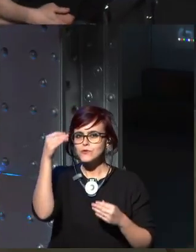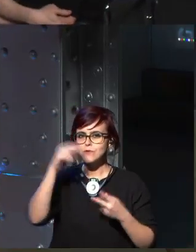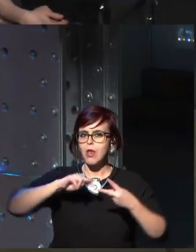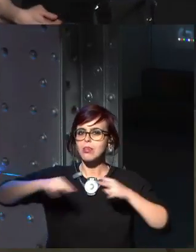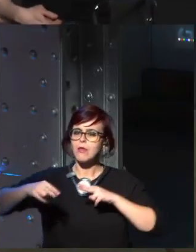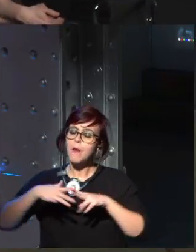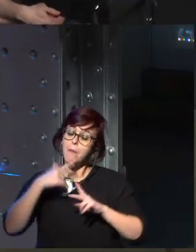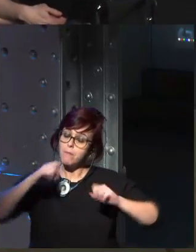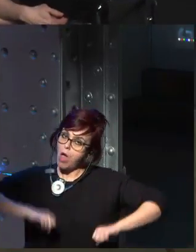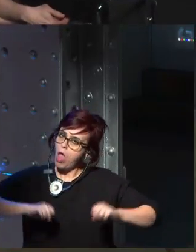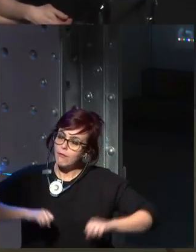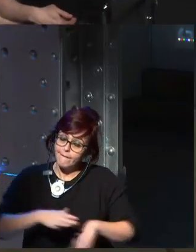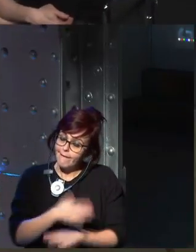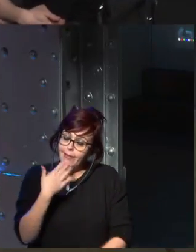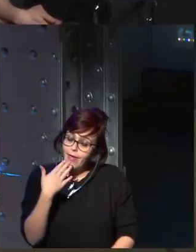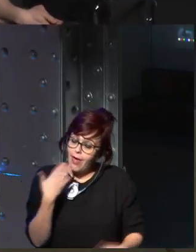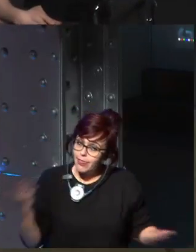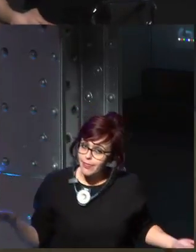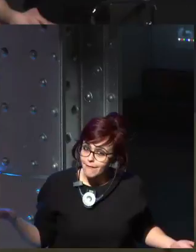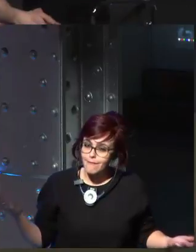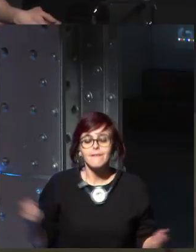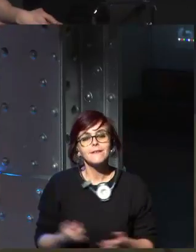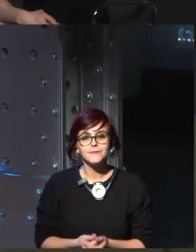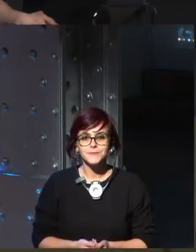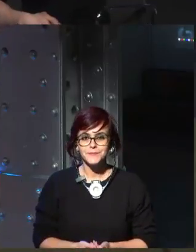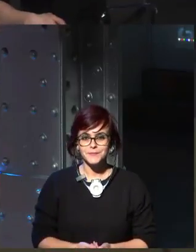changed. I've got older.